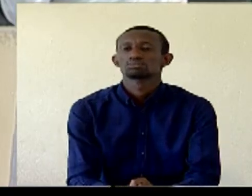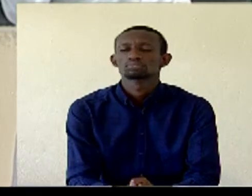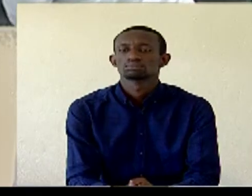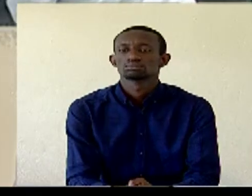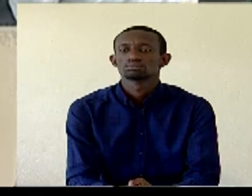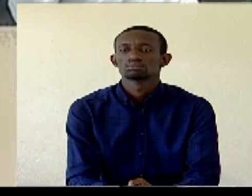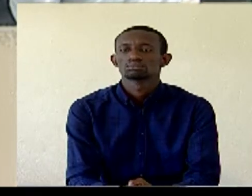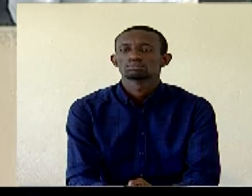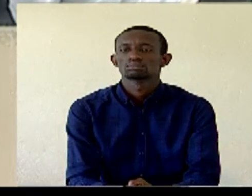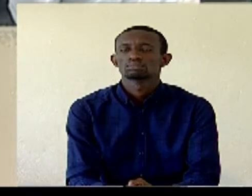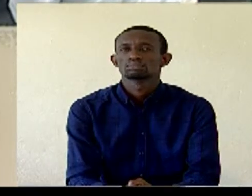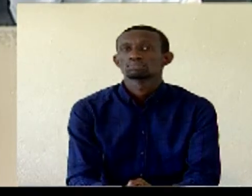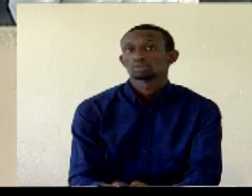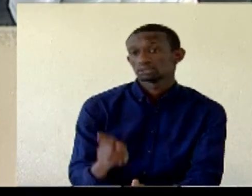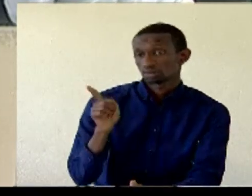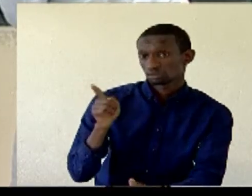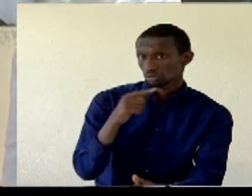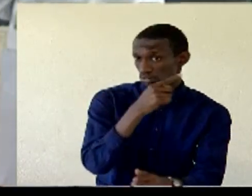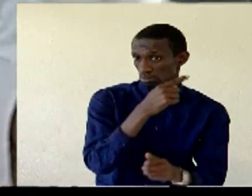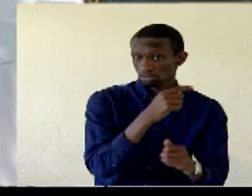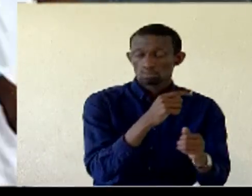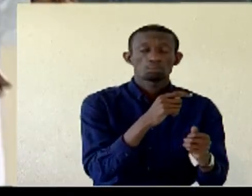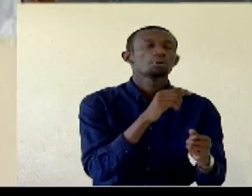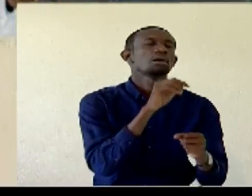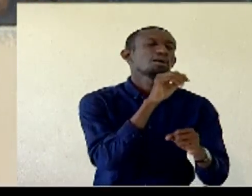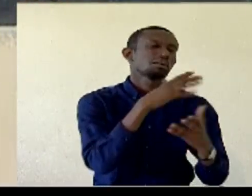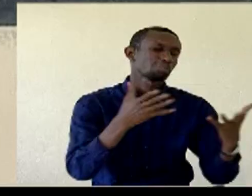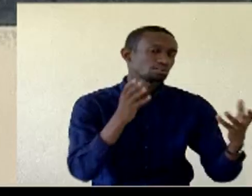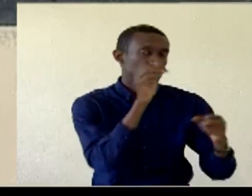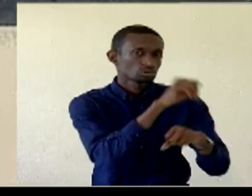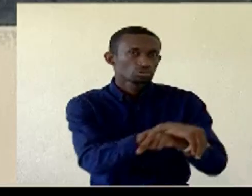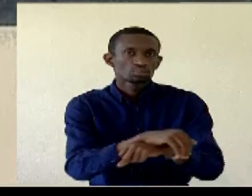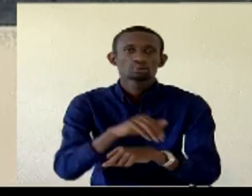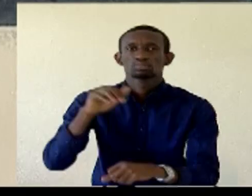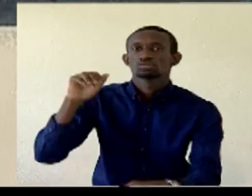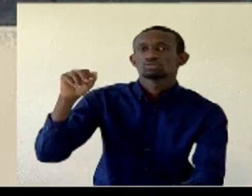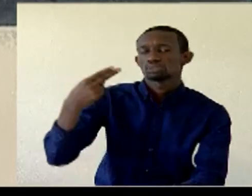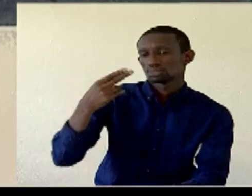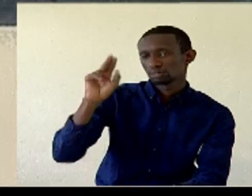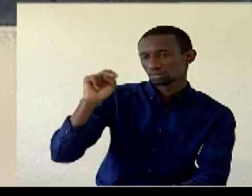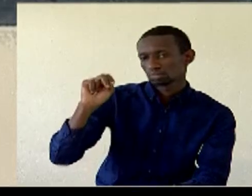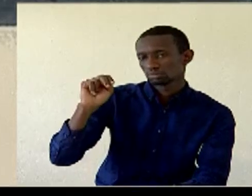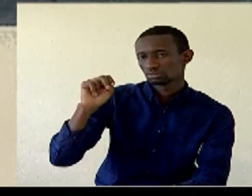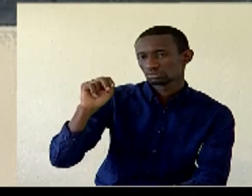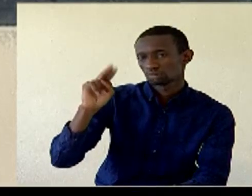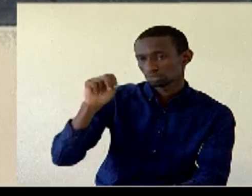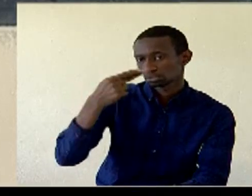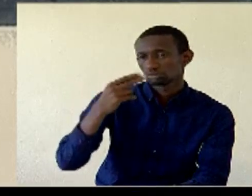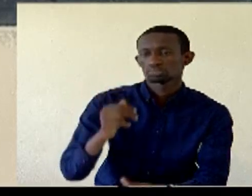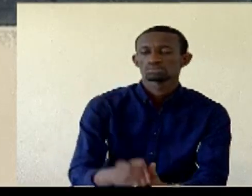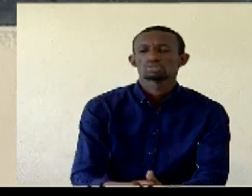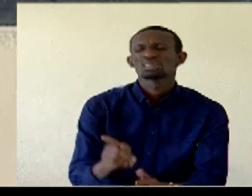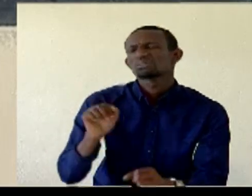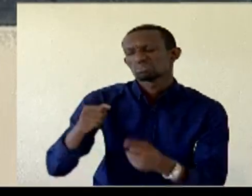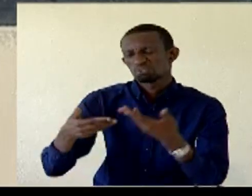and these are also greater than ammonia. So I hope you could have also discussed this